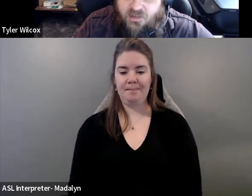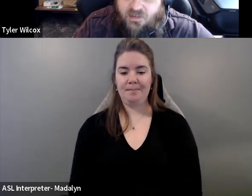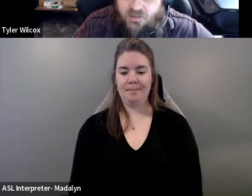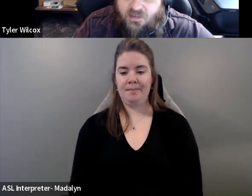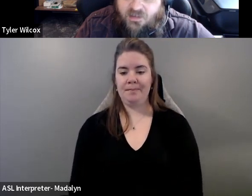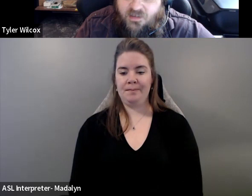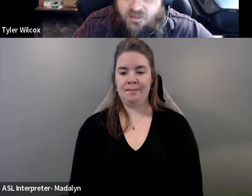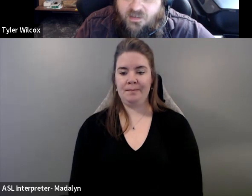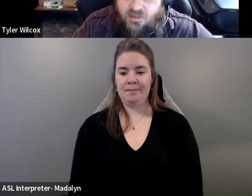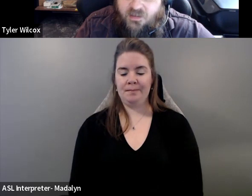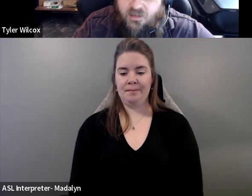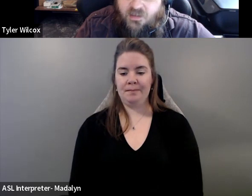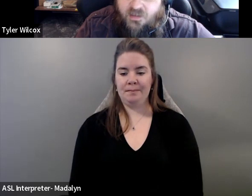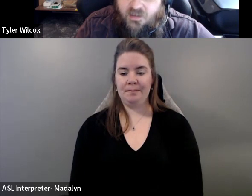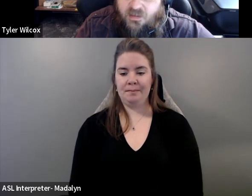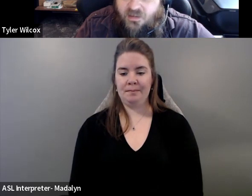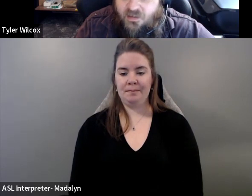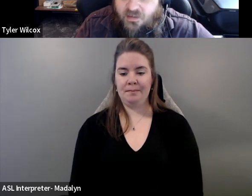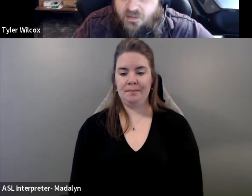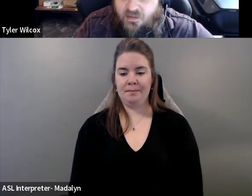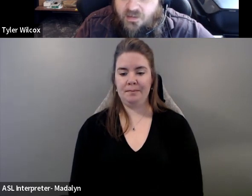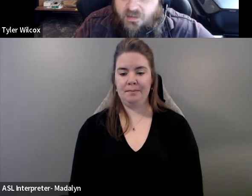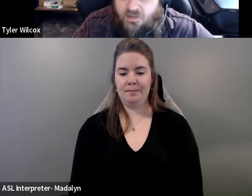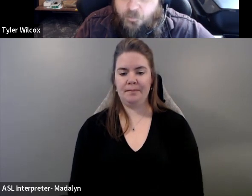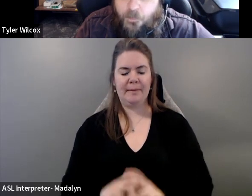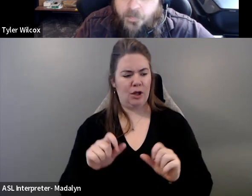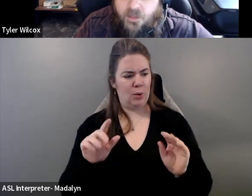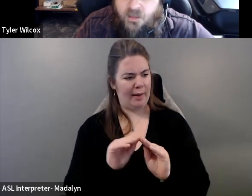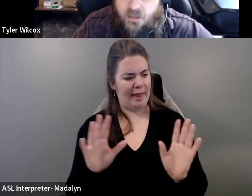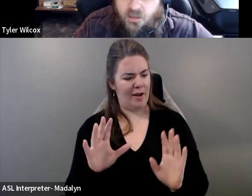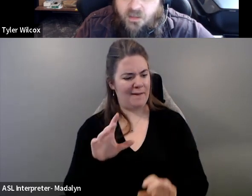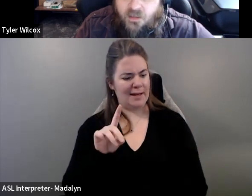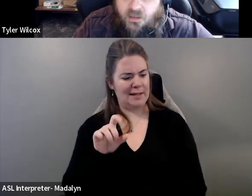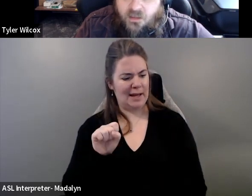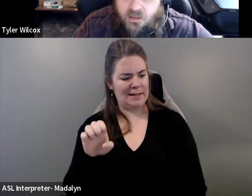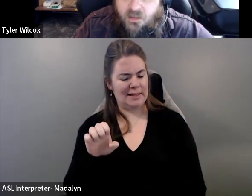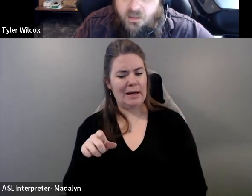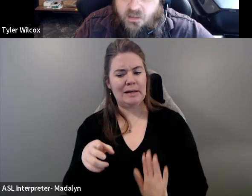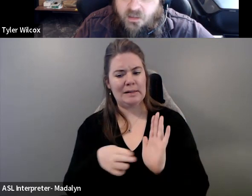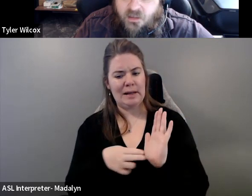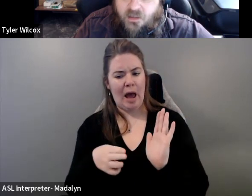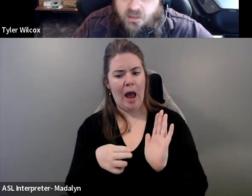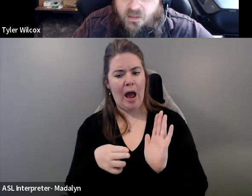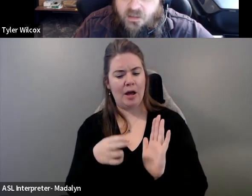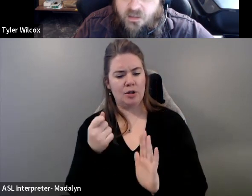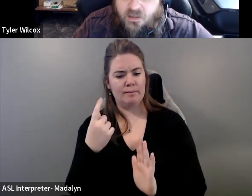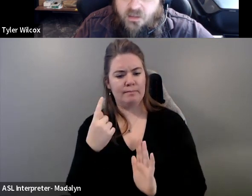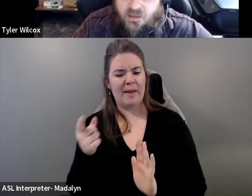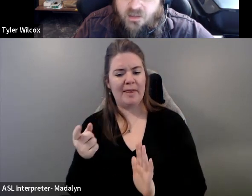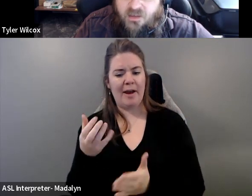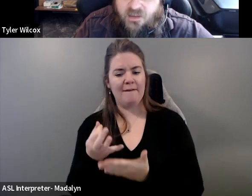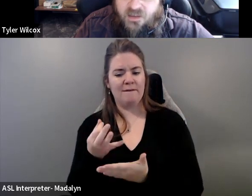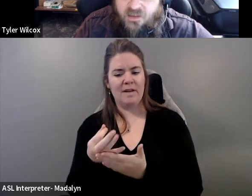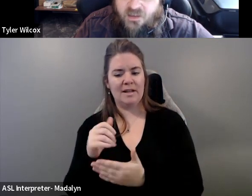Here comes one. Can you clarify that the DSC signs to acknowledge they are the fiscal agent,